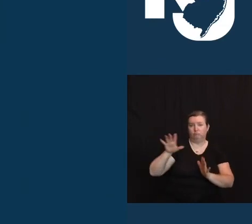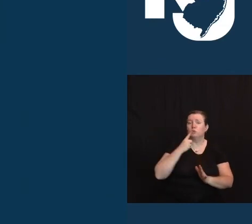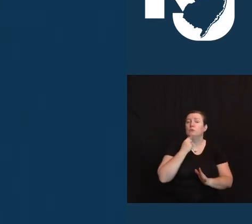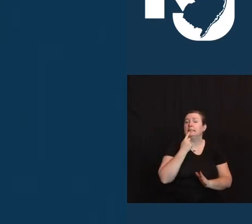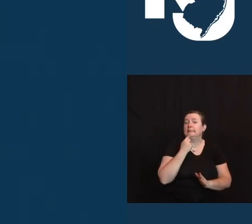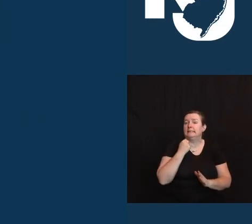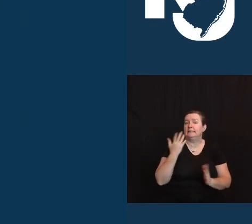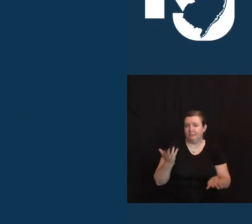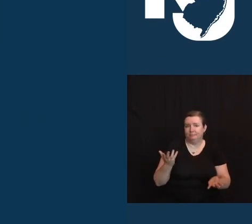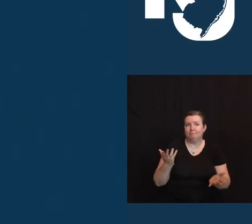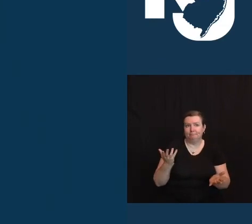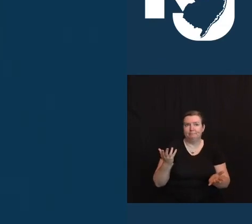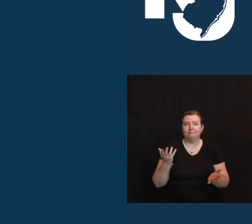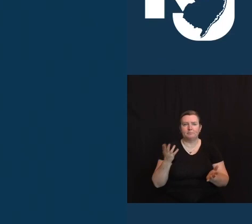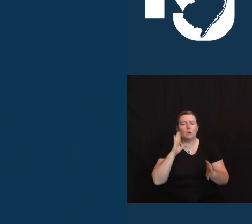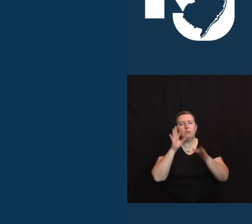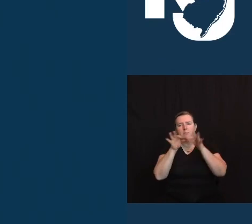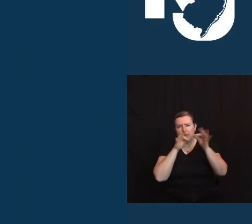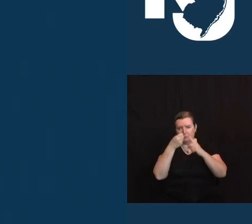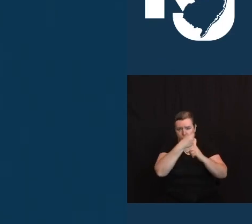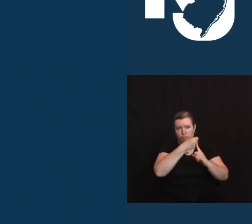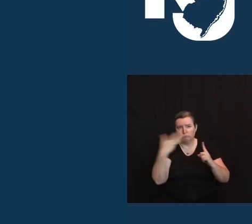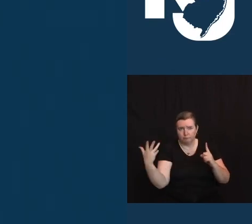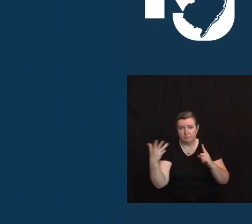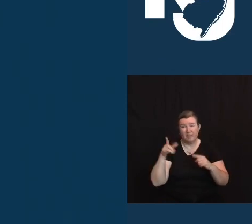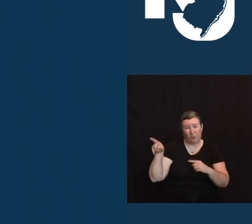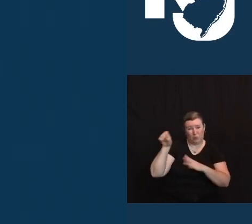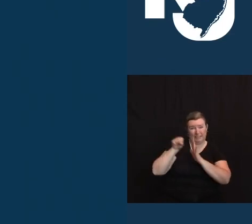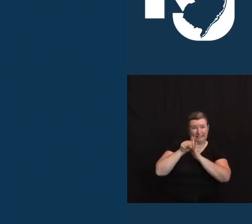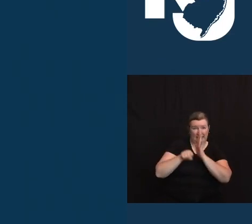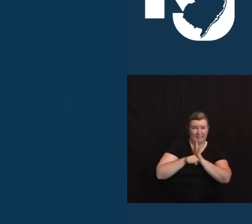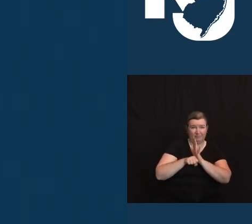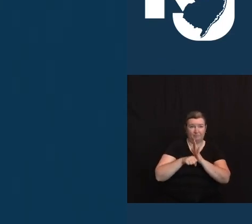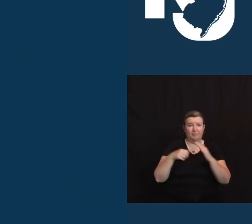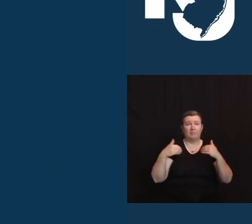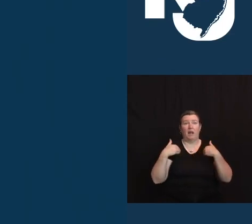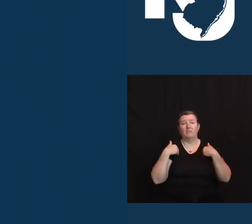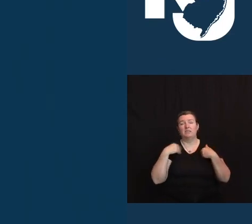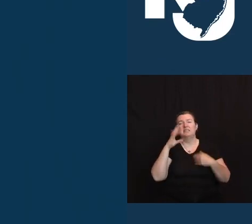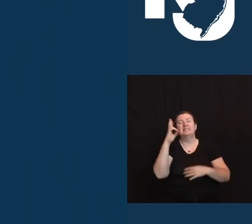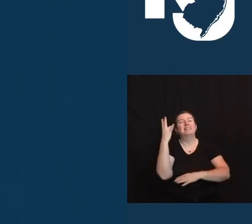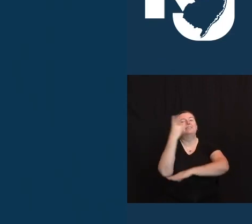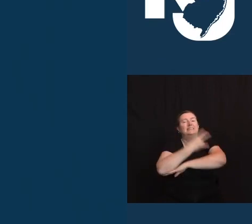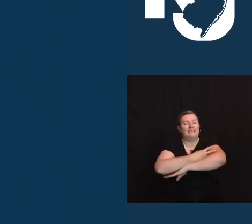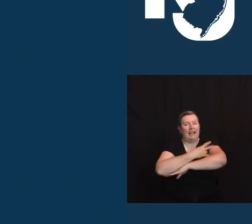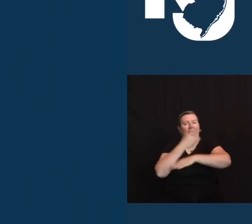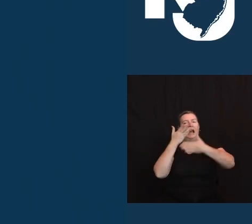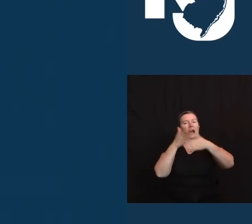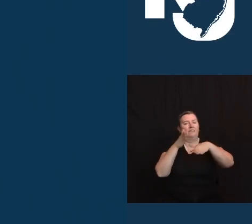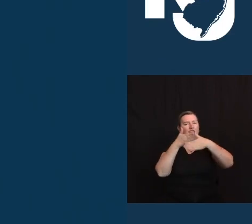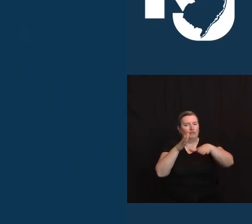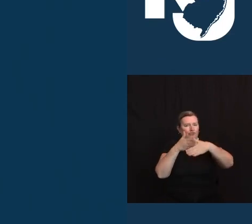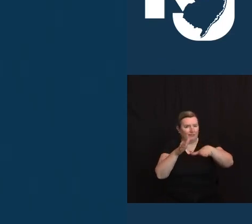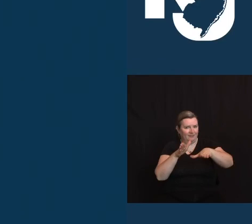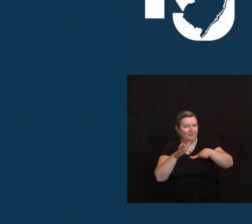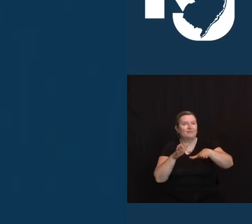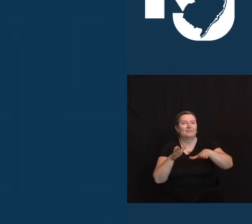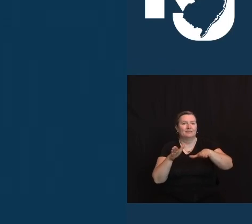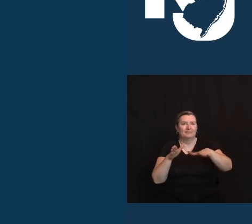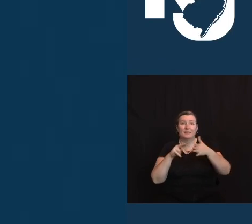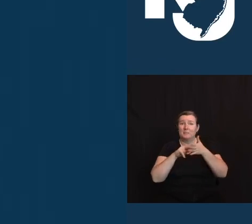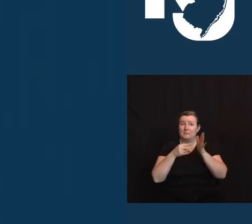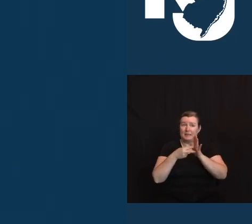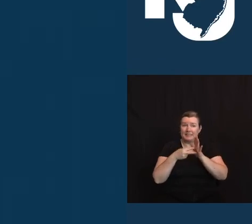and importantly, Judy would want me to say, over a 7-day rolling average. This is not picking on a state that has a bad day here or